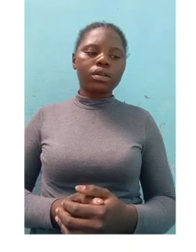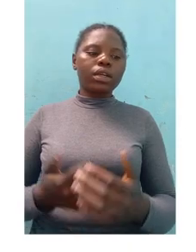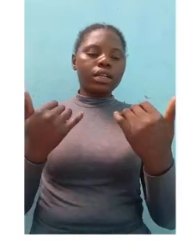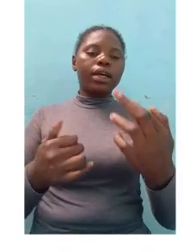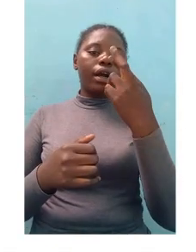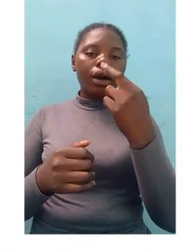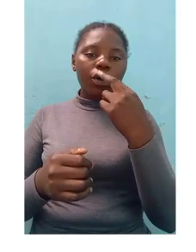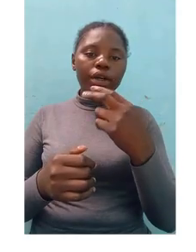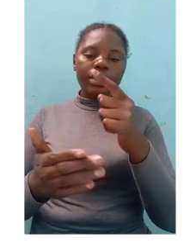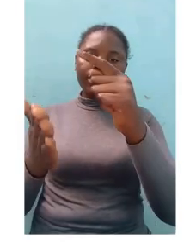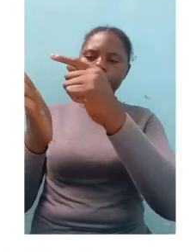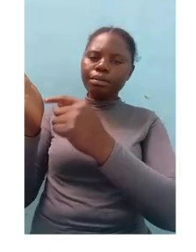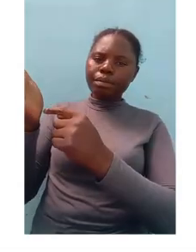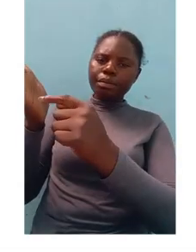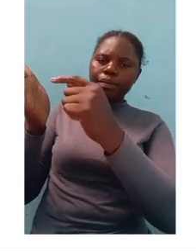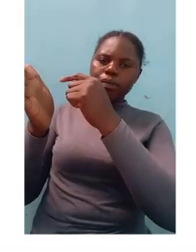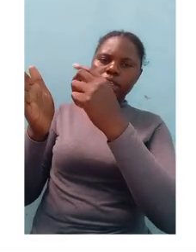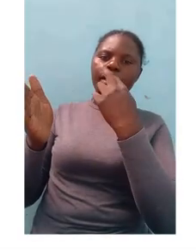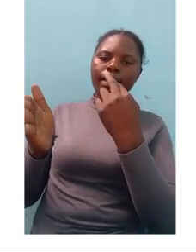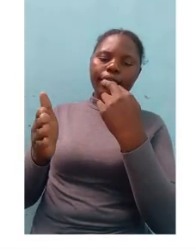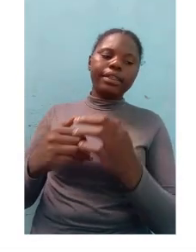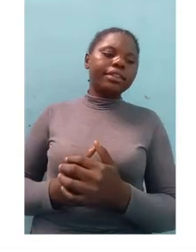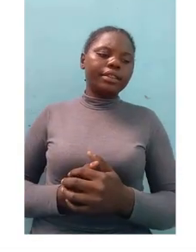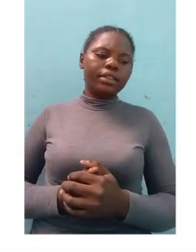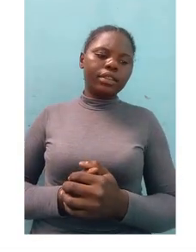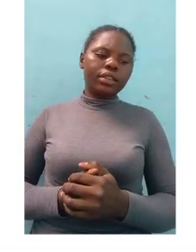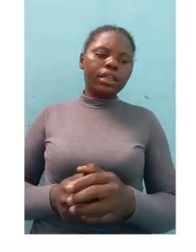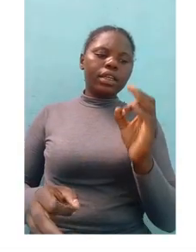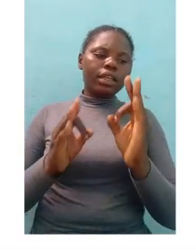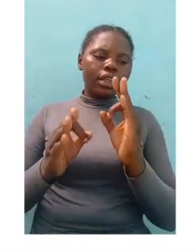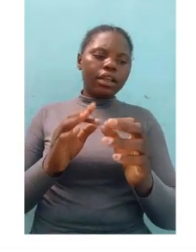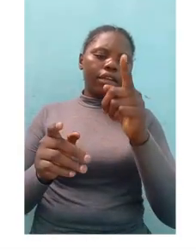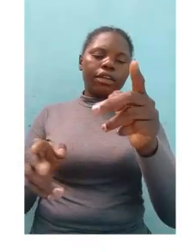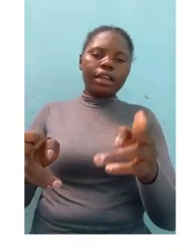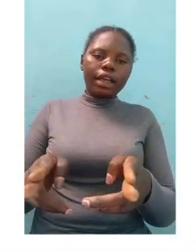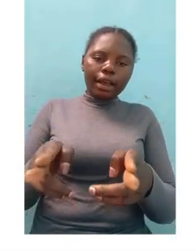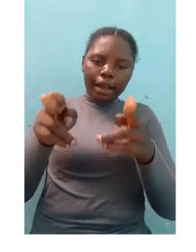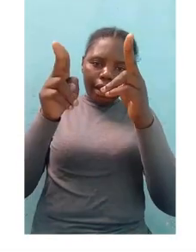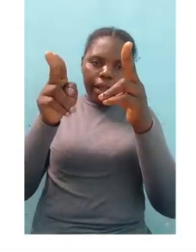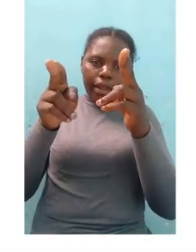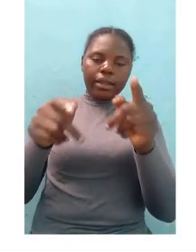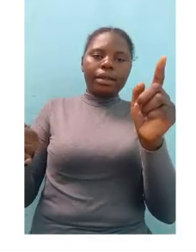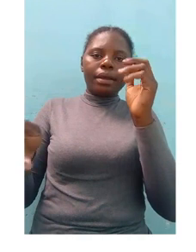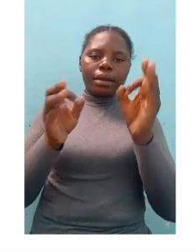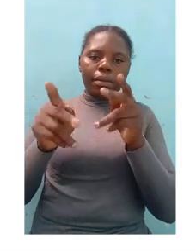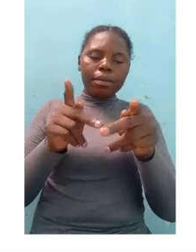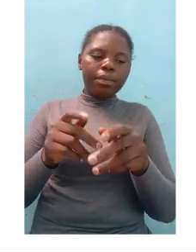Top, the red box. So what's the likelihood if high? And what's the